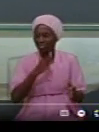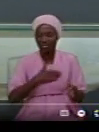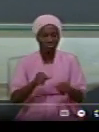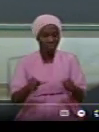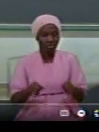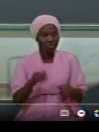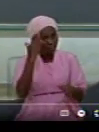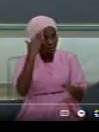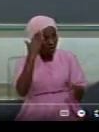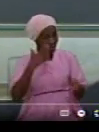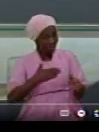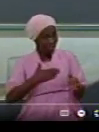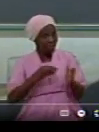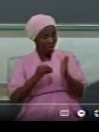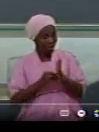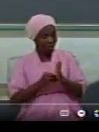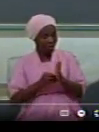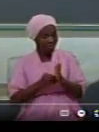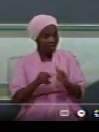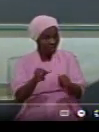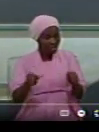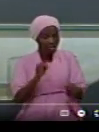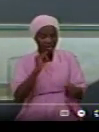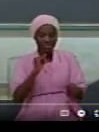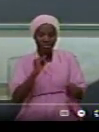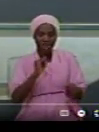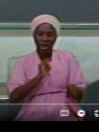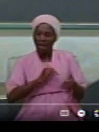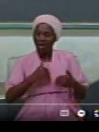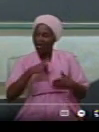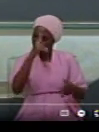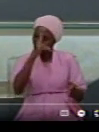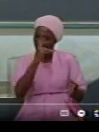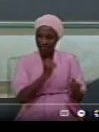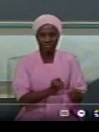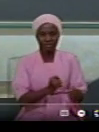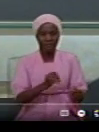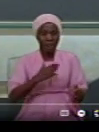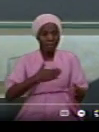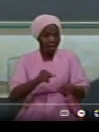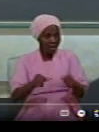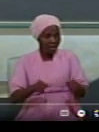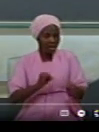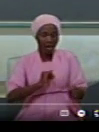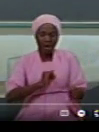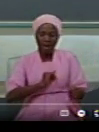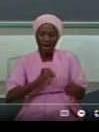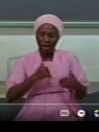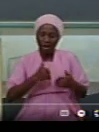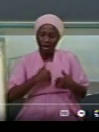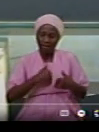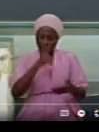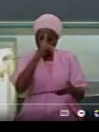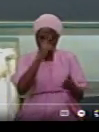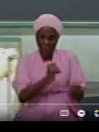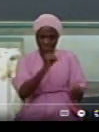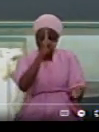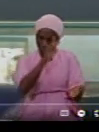area? Faith. Faith is my area. I believe. Healing, I